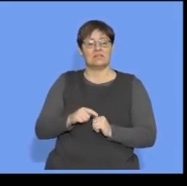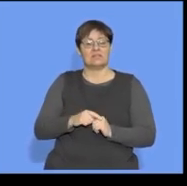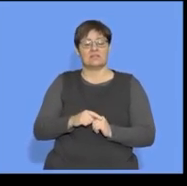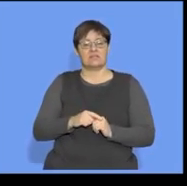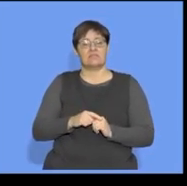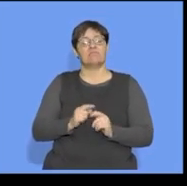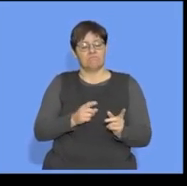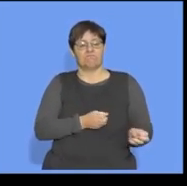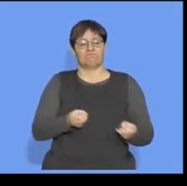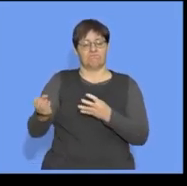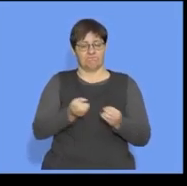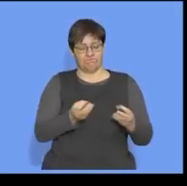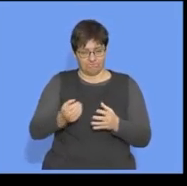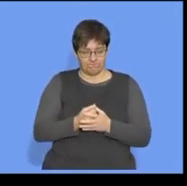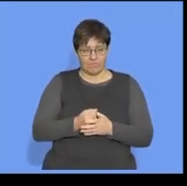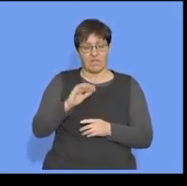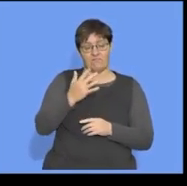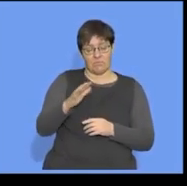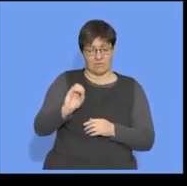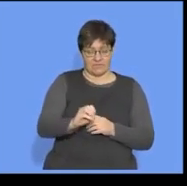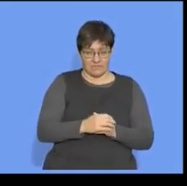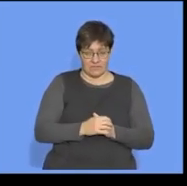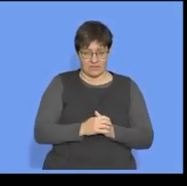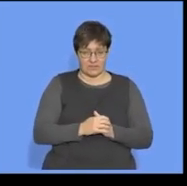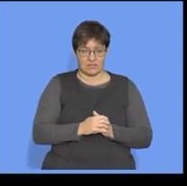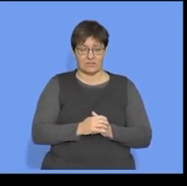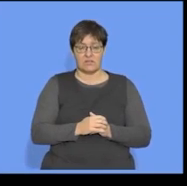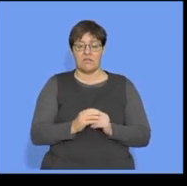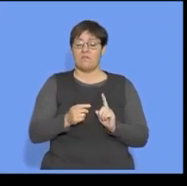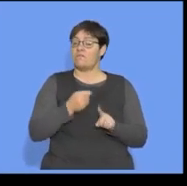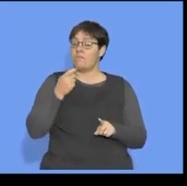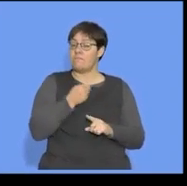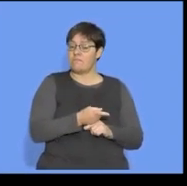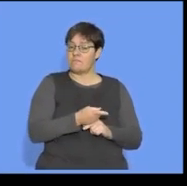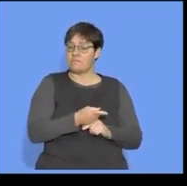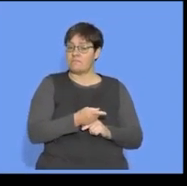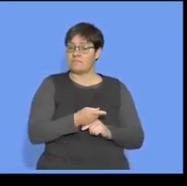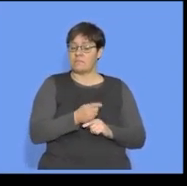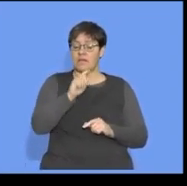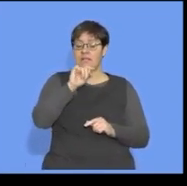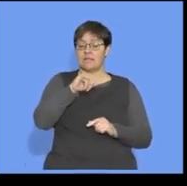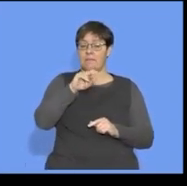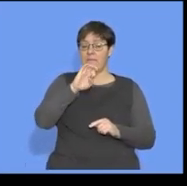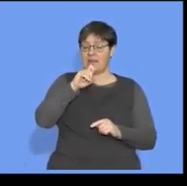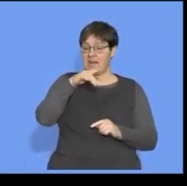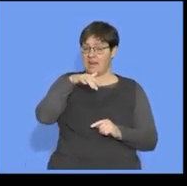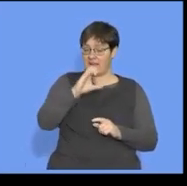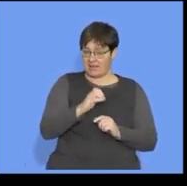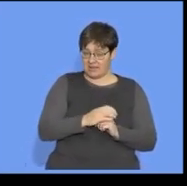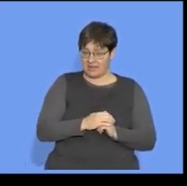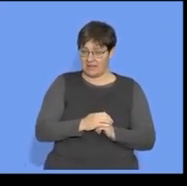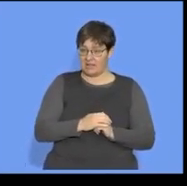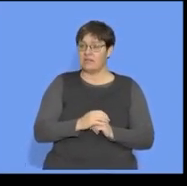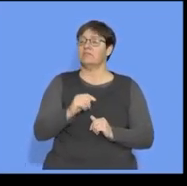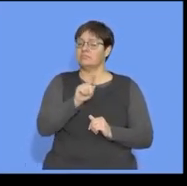ossicles is to transmit the vibration that is from the tympanic membrane